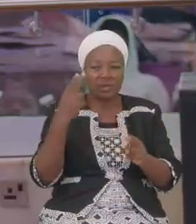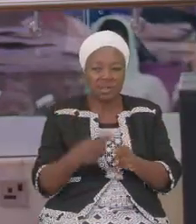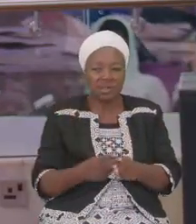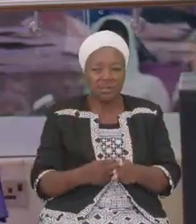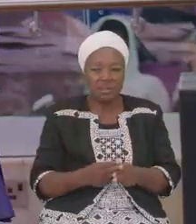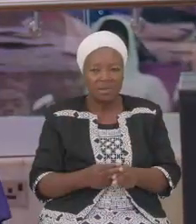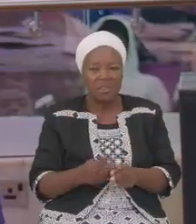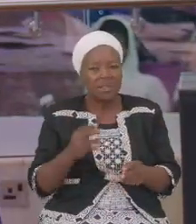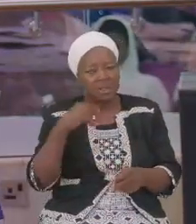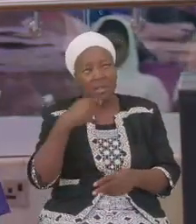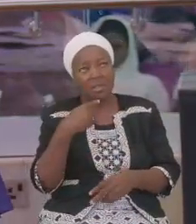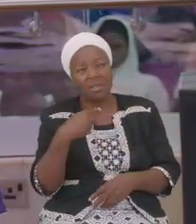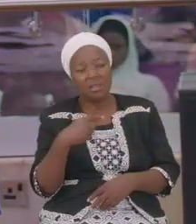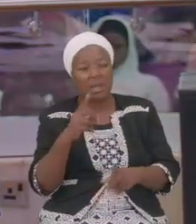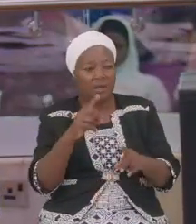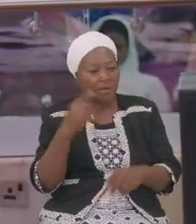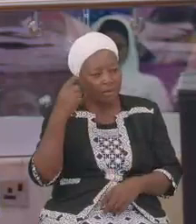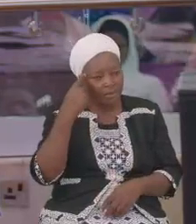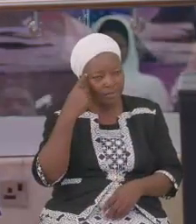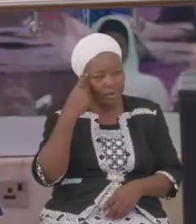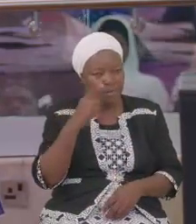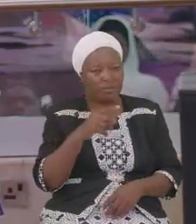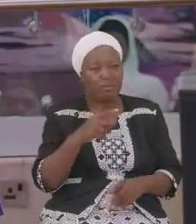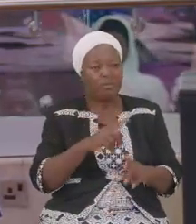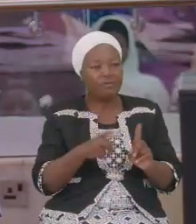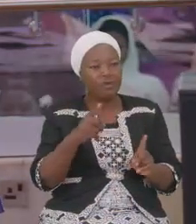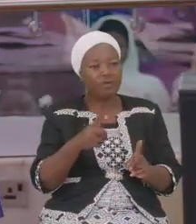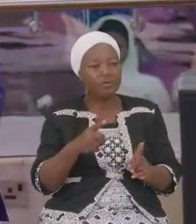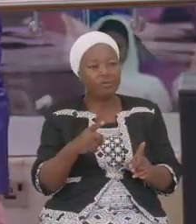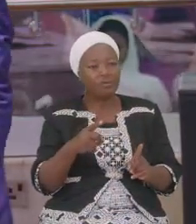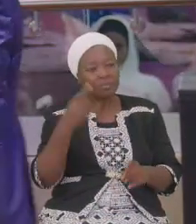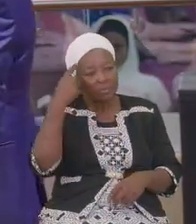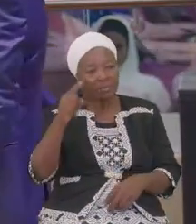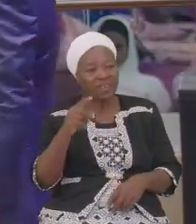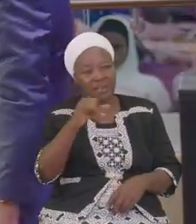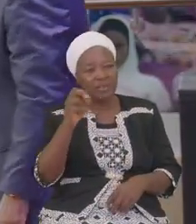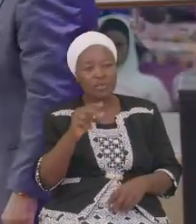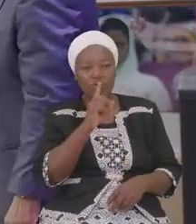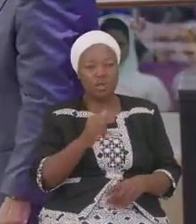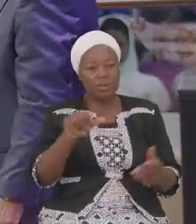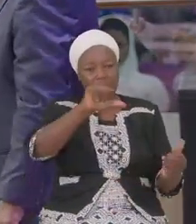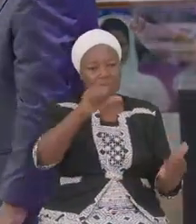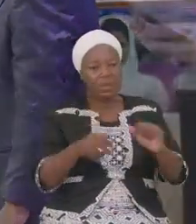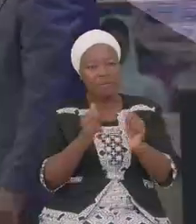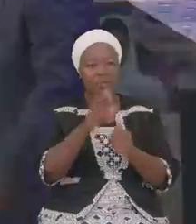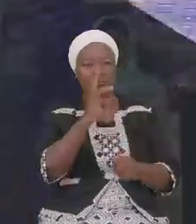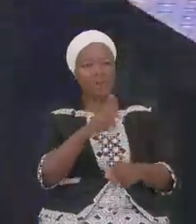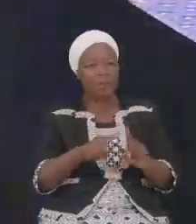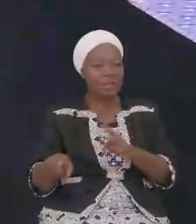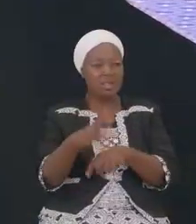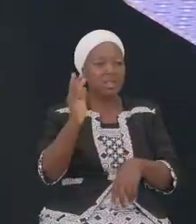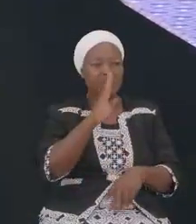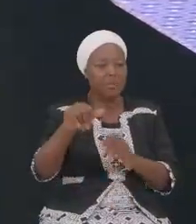It says, for John truly baptized with water, but ye shall be baptized with the